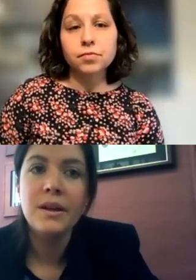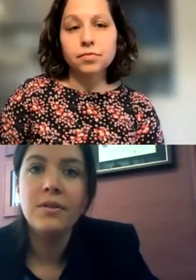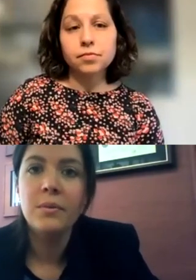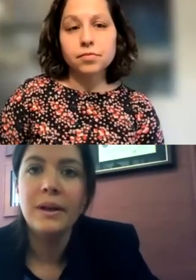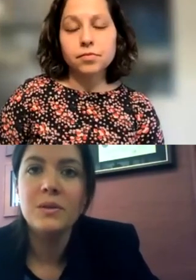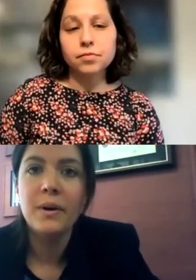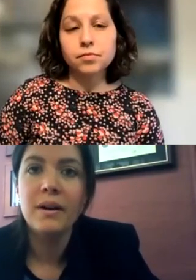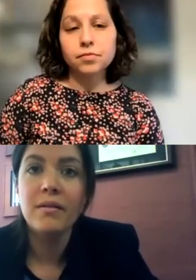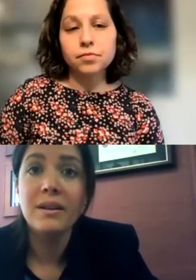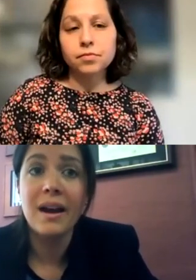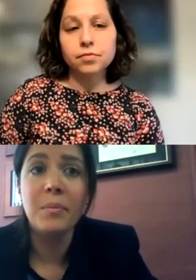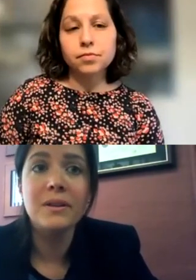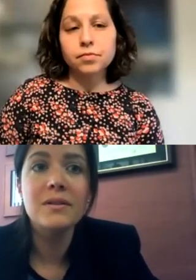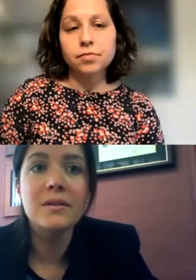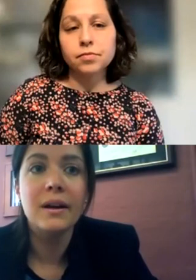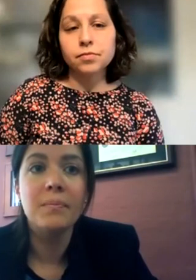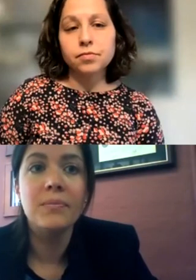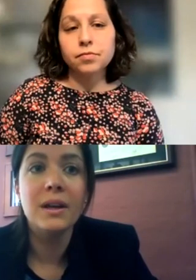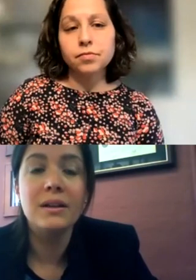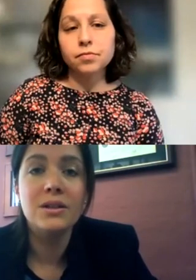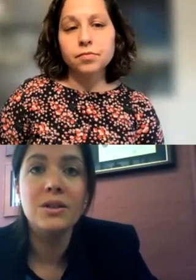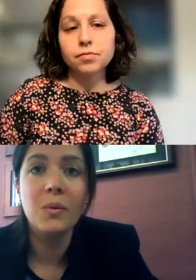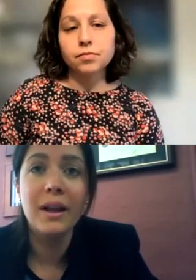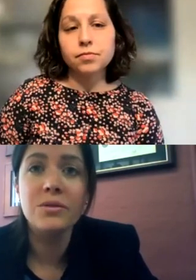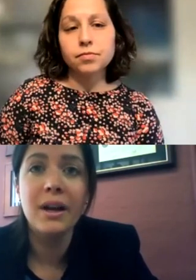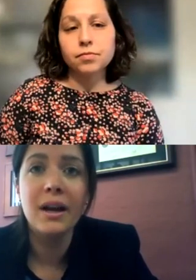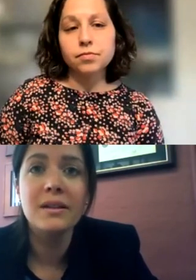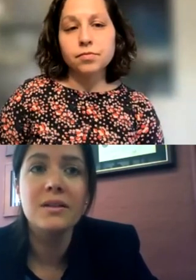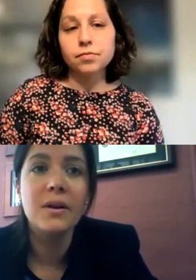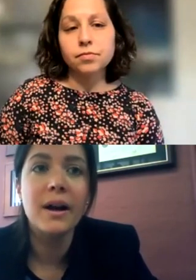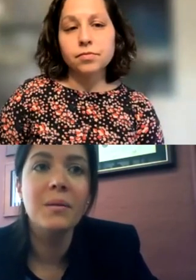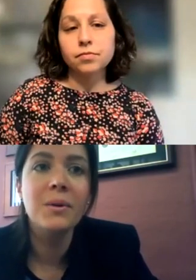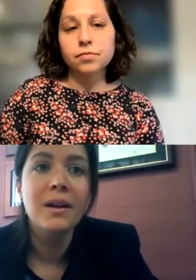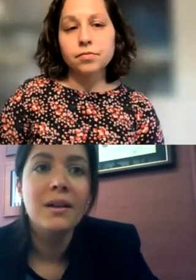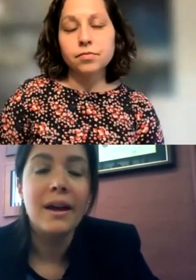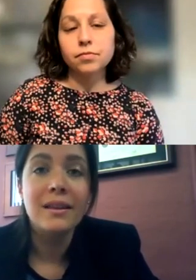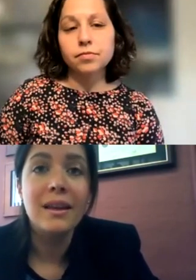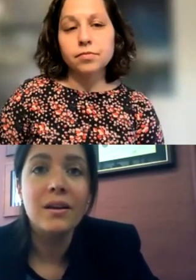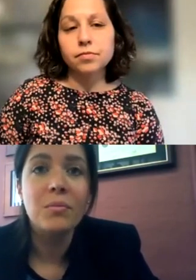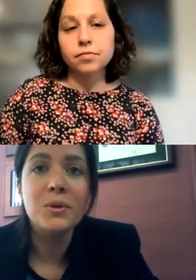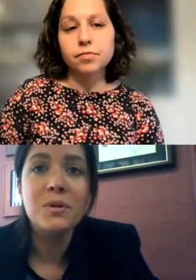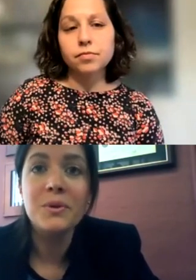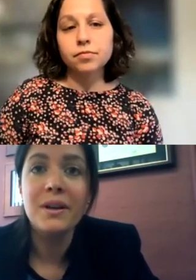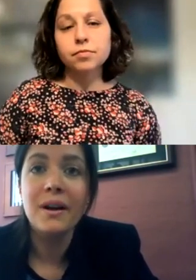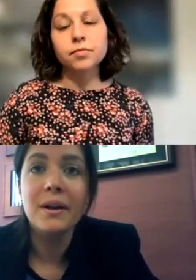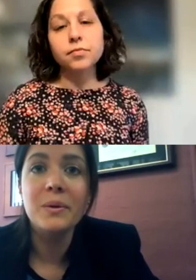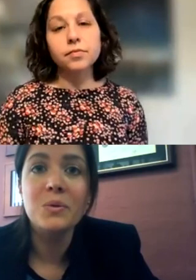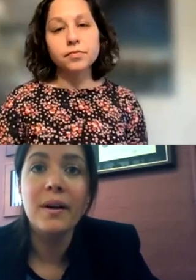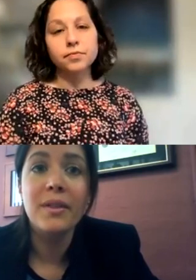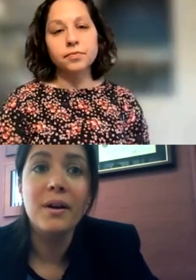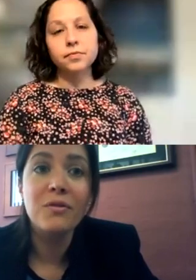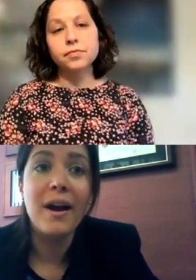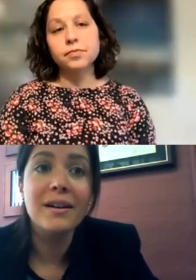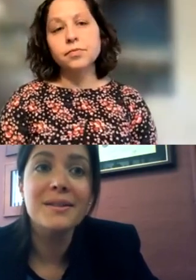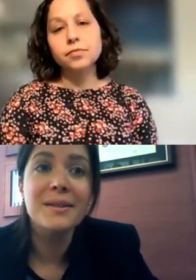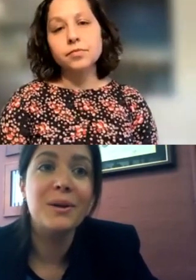There are several ways where this happens. In addition to what Andrea has described, I can think of multiple scenarios where